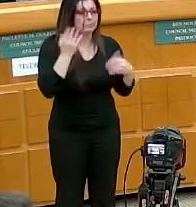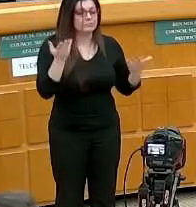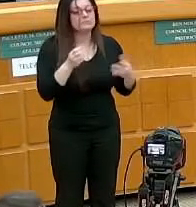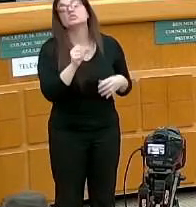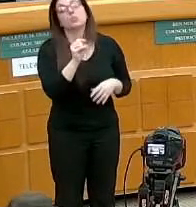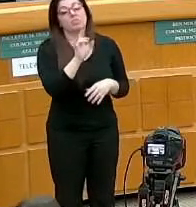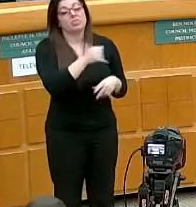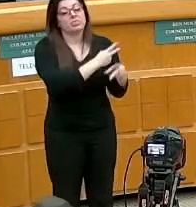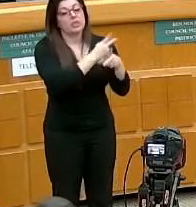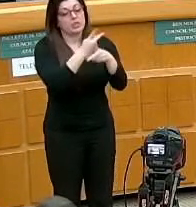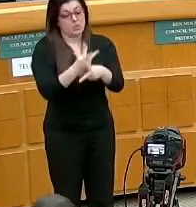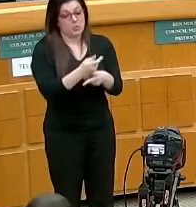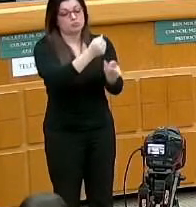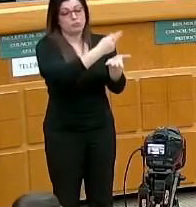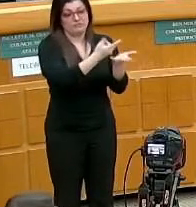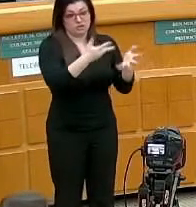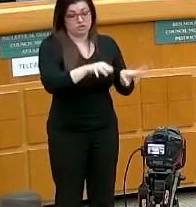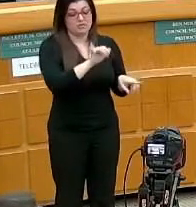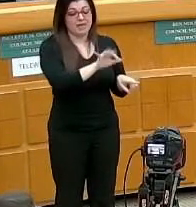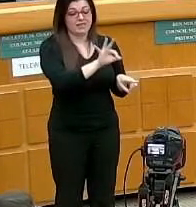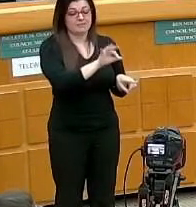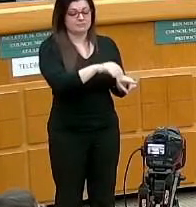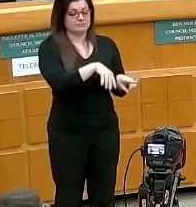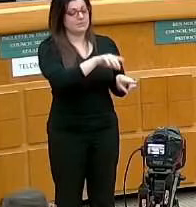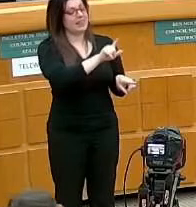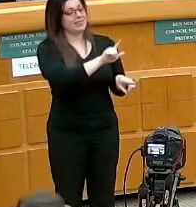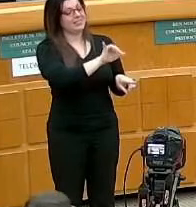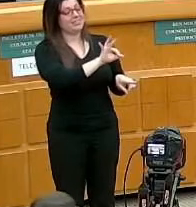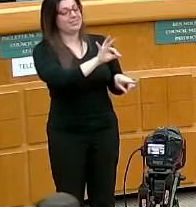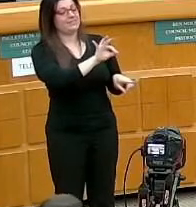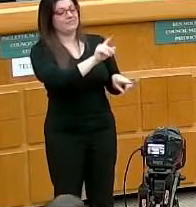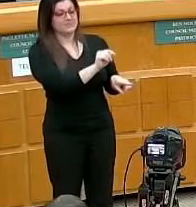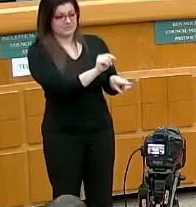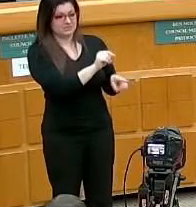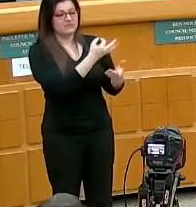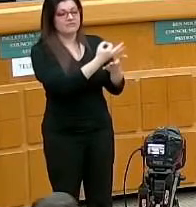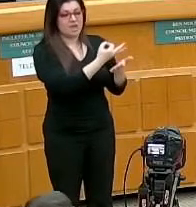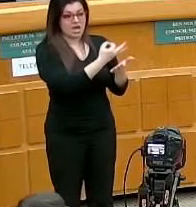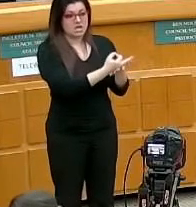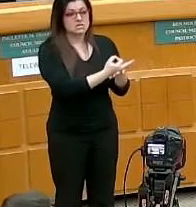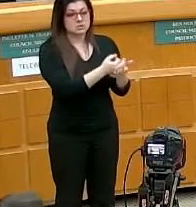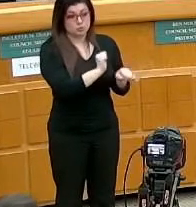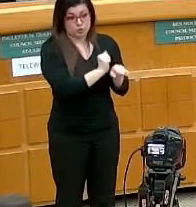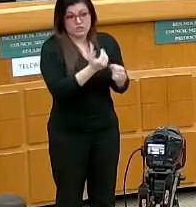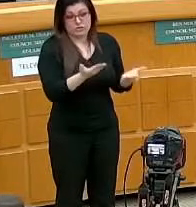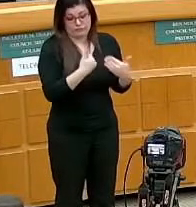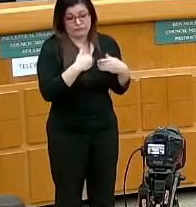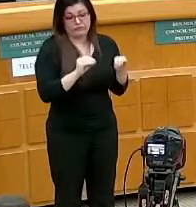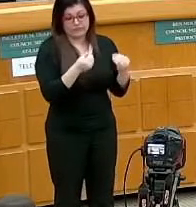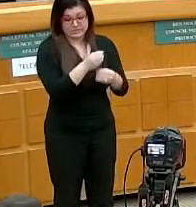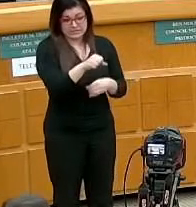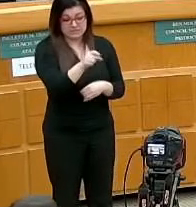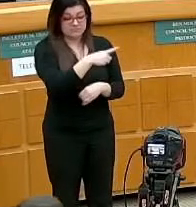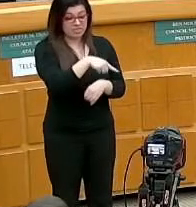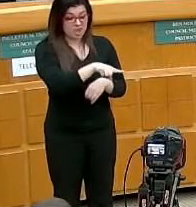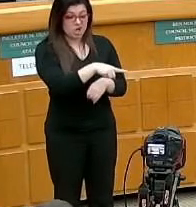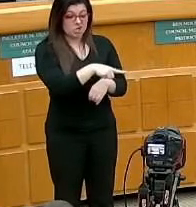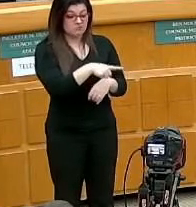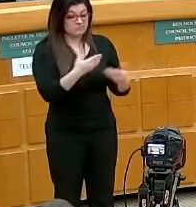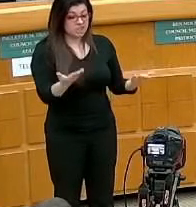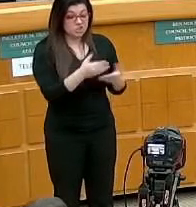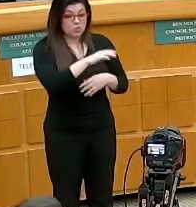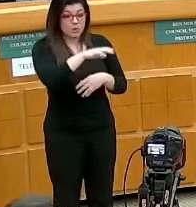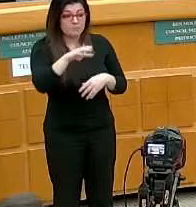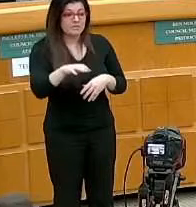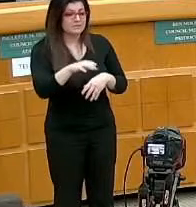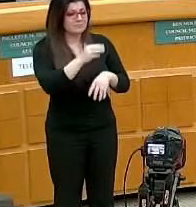that has a local office here, has staff that's working Monday through Friday, taking calls and beginning to